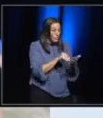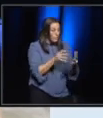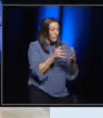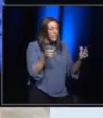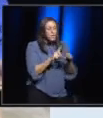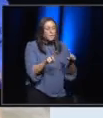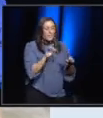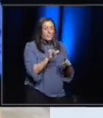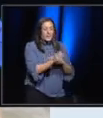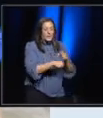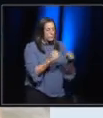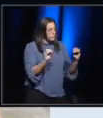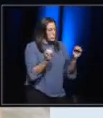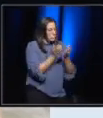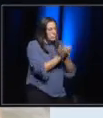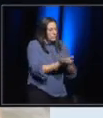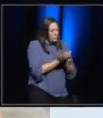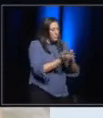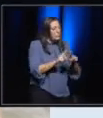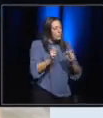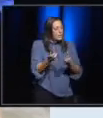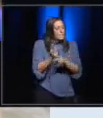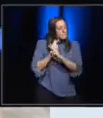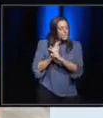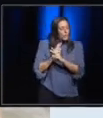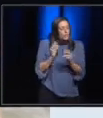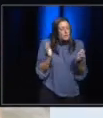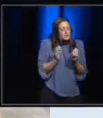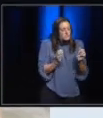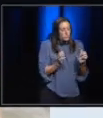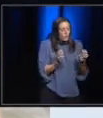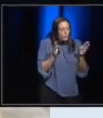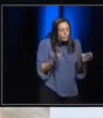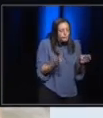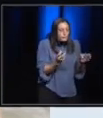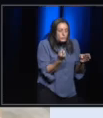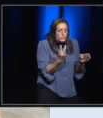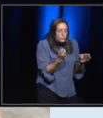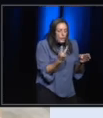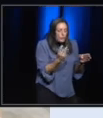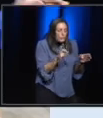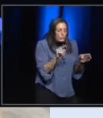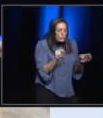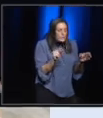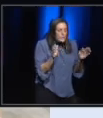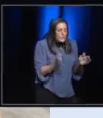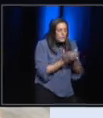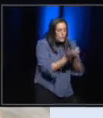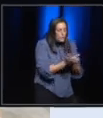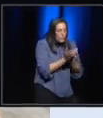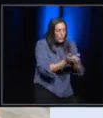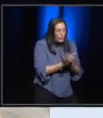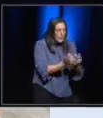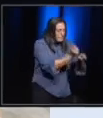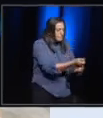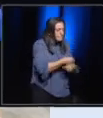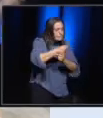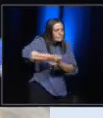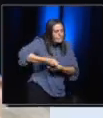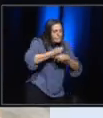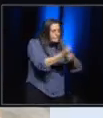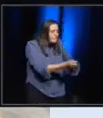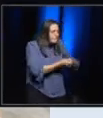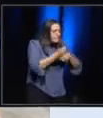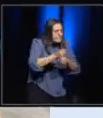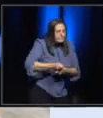a boat that year, but we were able to borrow a little 12-foot dinghy on 2 glassy, calm days and got offshore with our